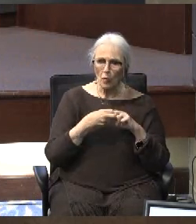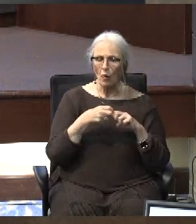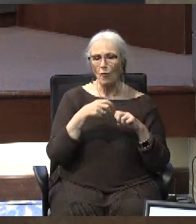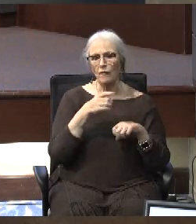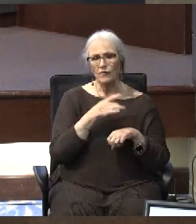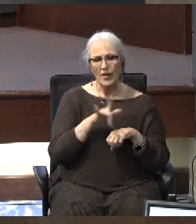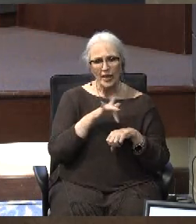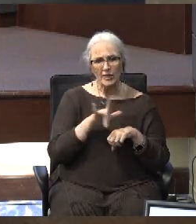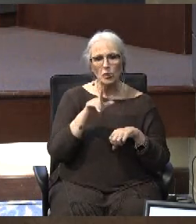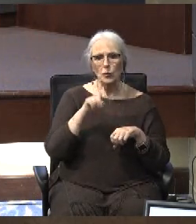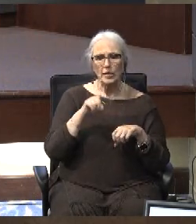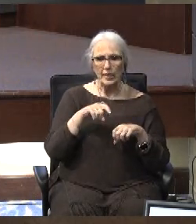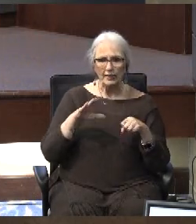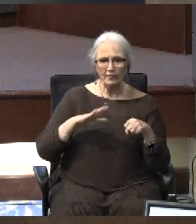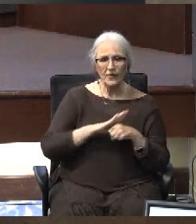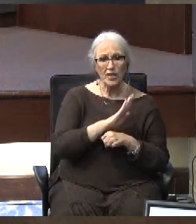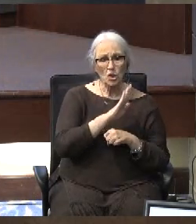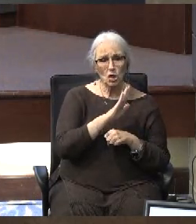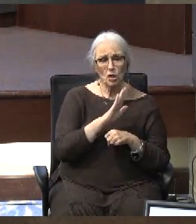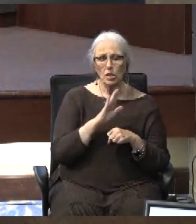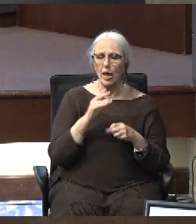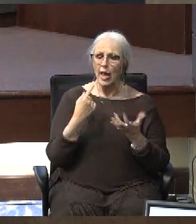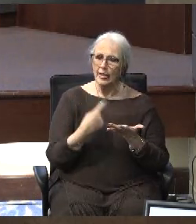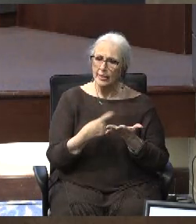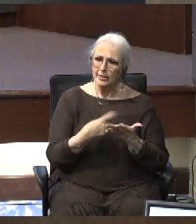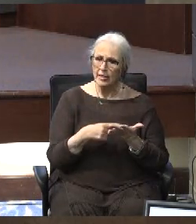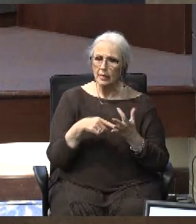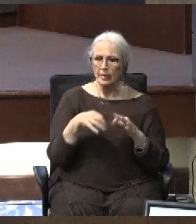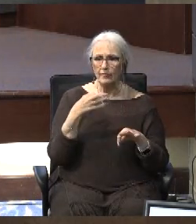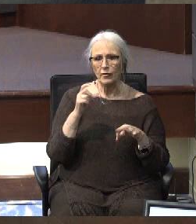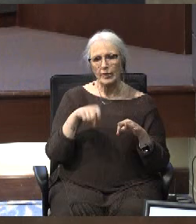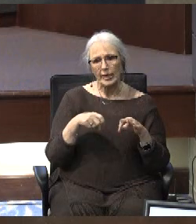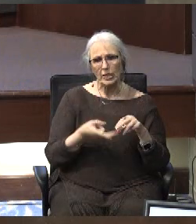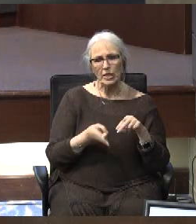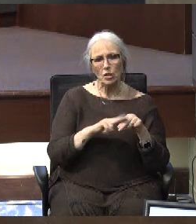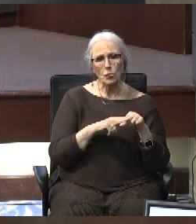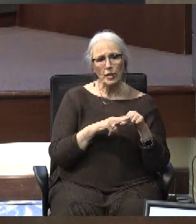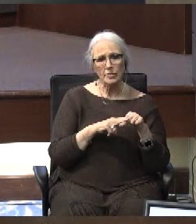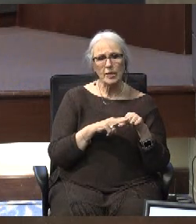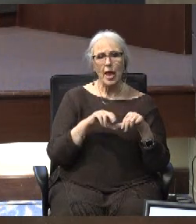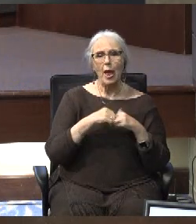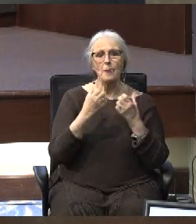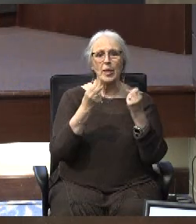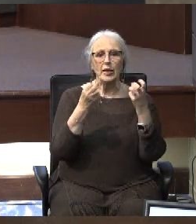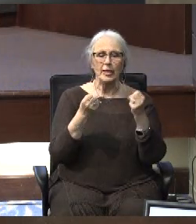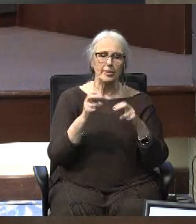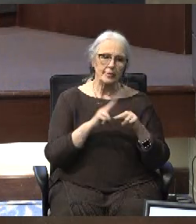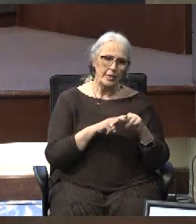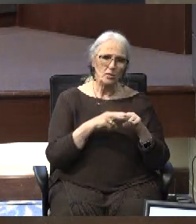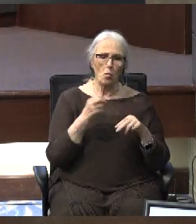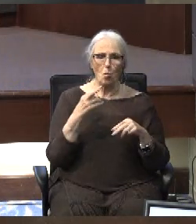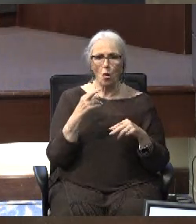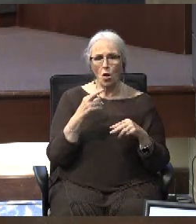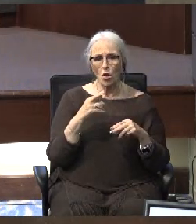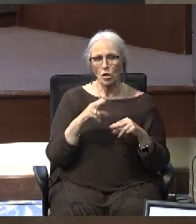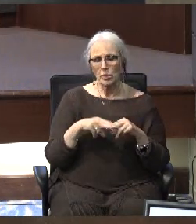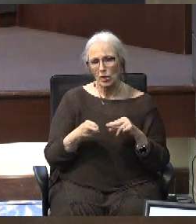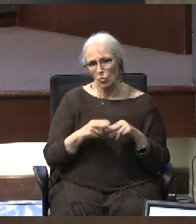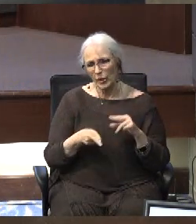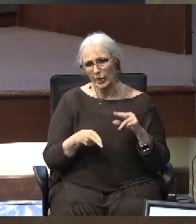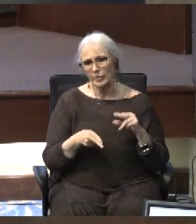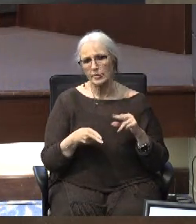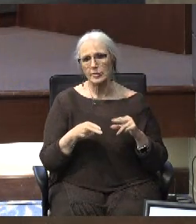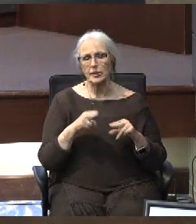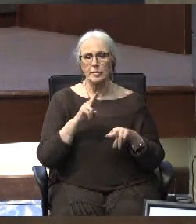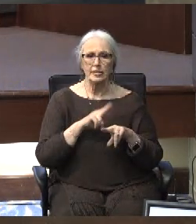that we might need to try to fill in. And a discussion on if we need to increase the number of seats or or maybe I guess the issue would be decrease the